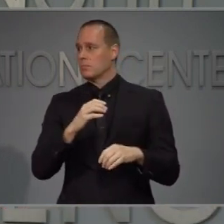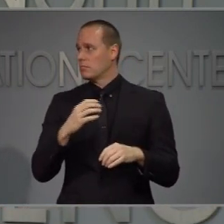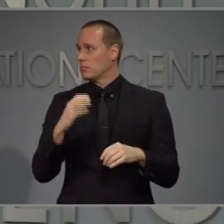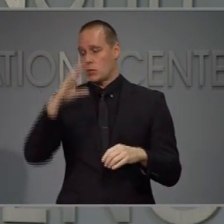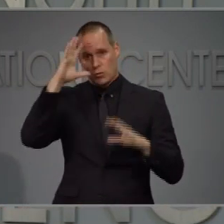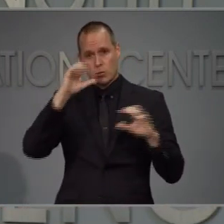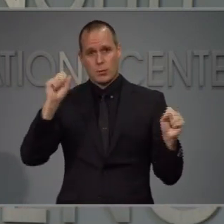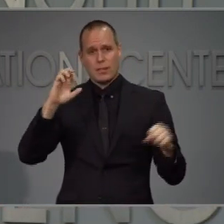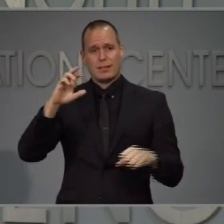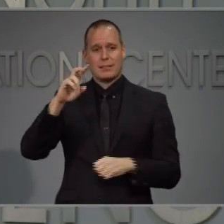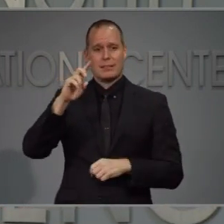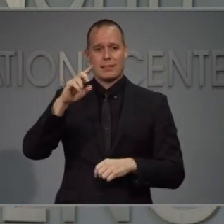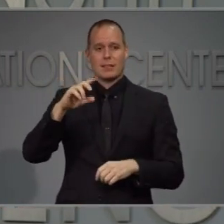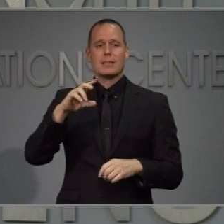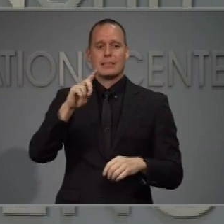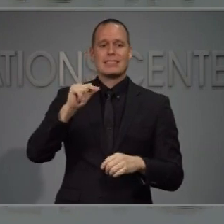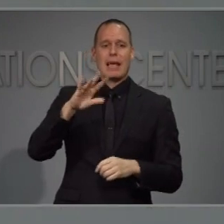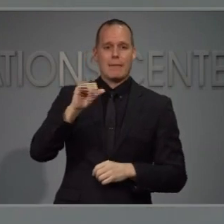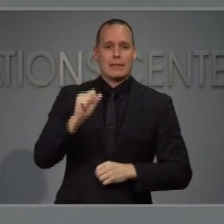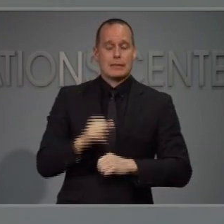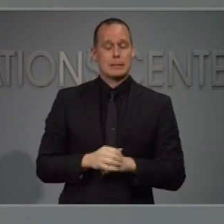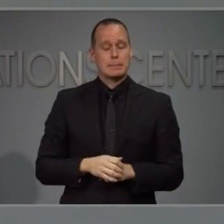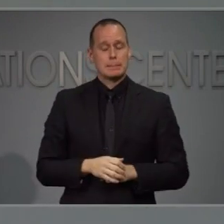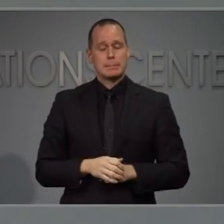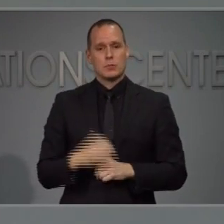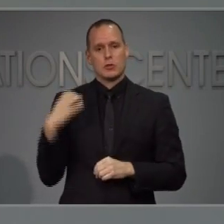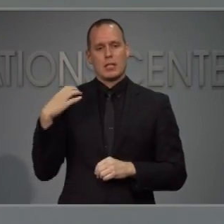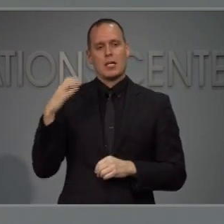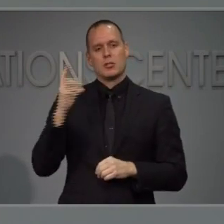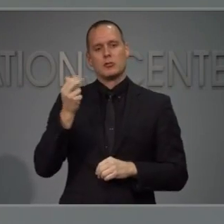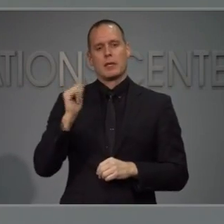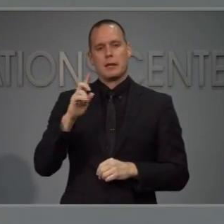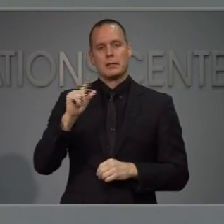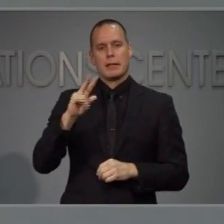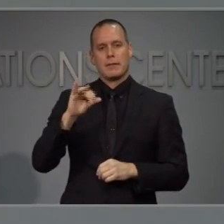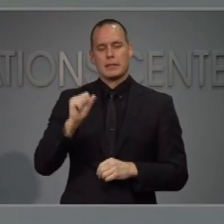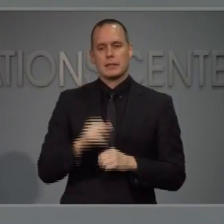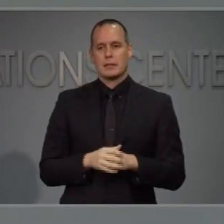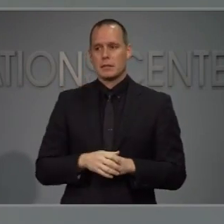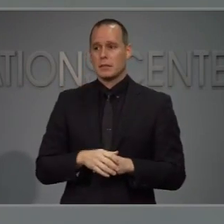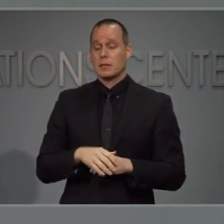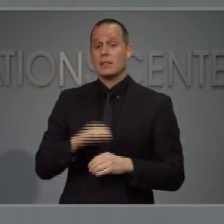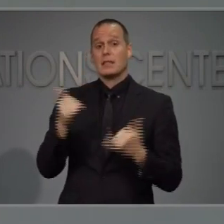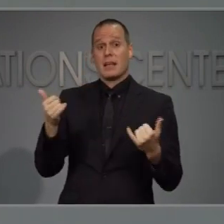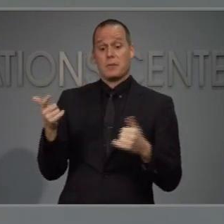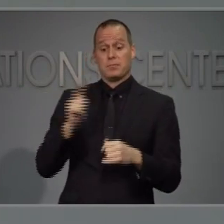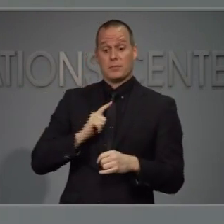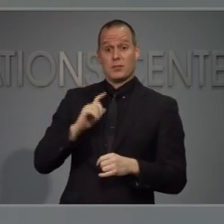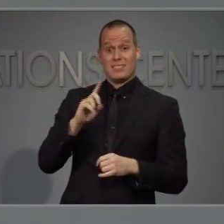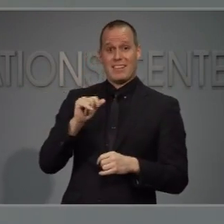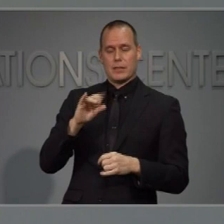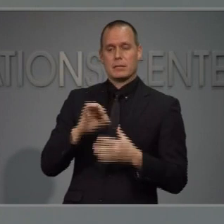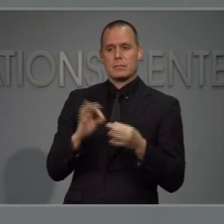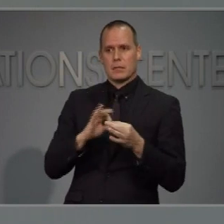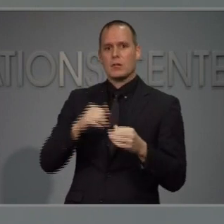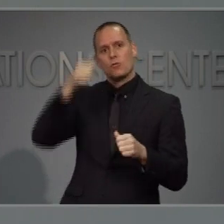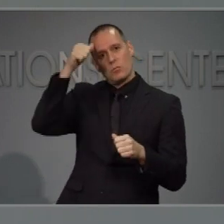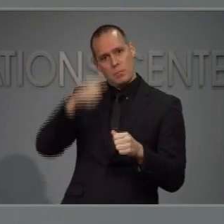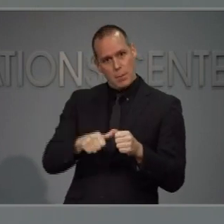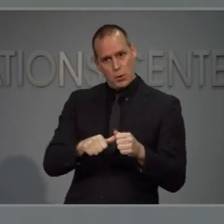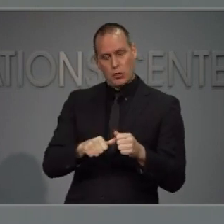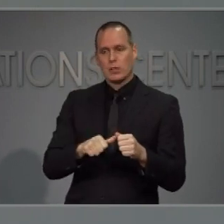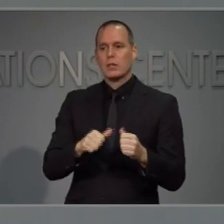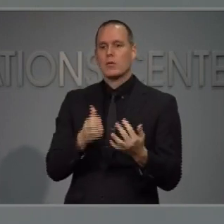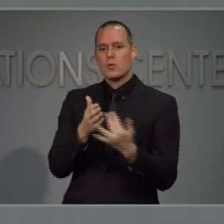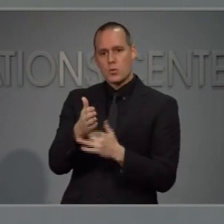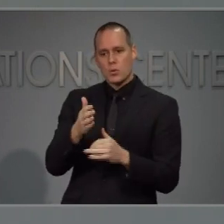Thank you, Governor. So in response to the question, bear in mind that we're reaching students through both digital and non-digital